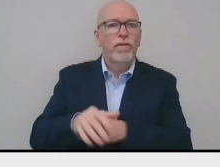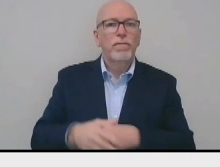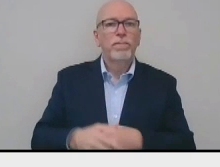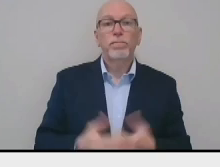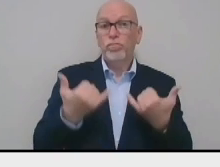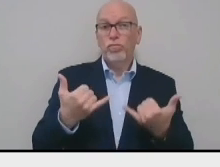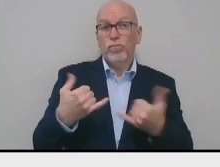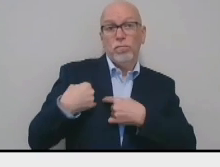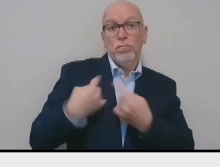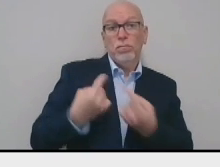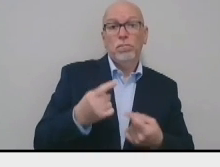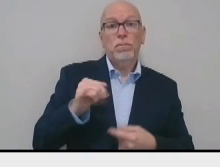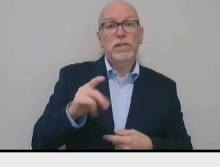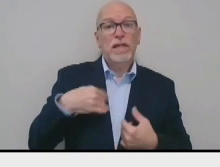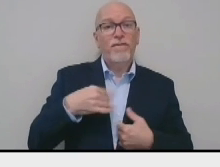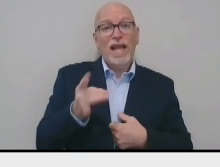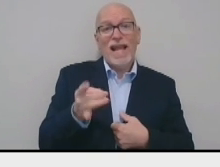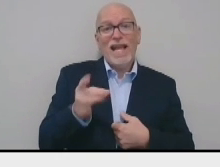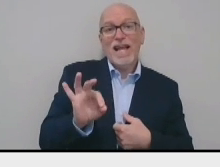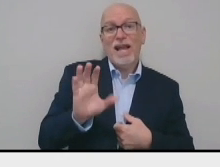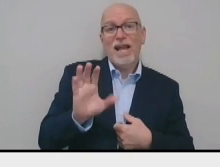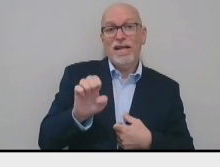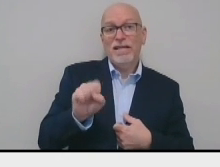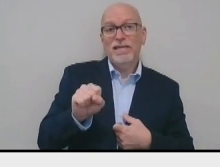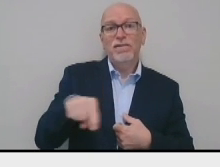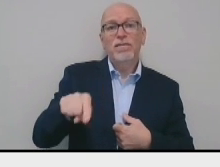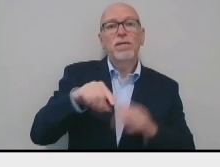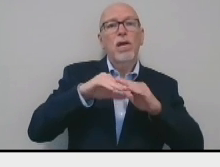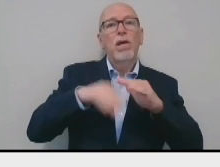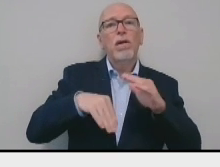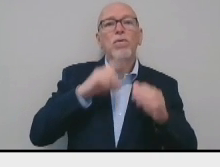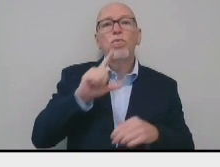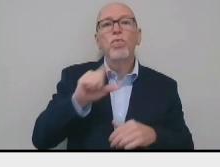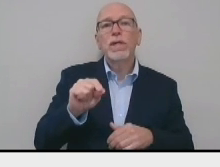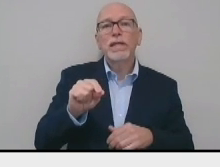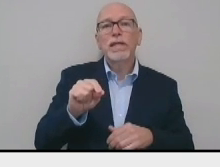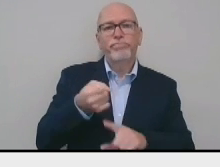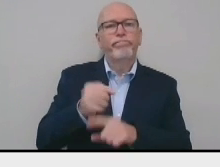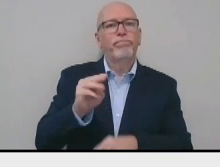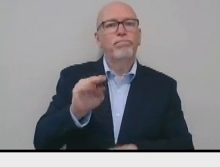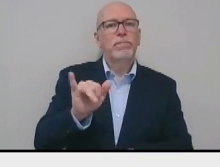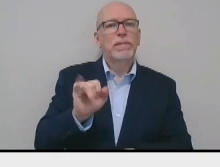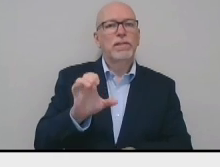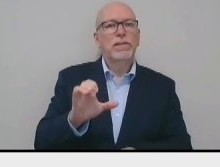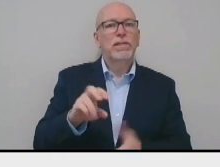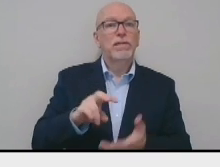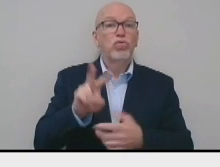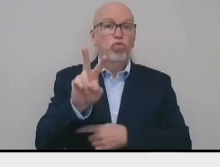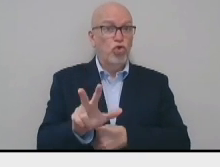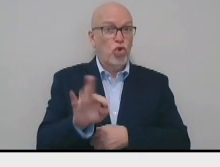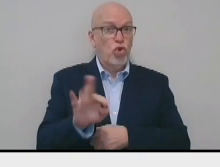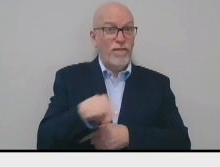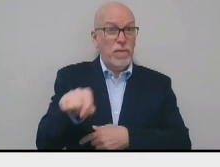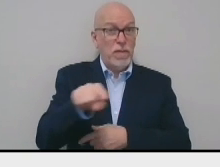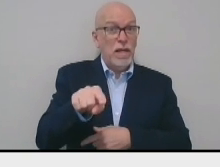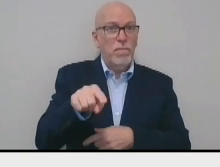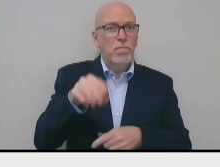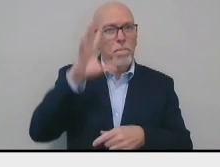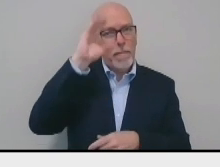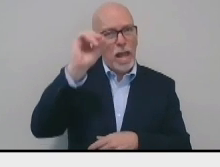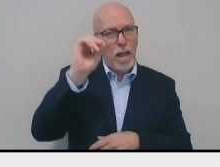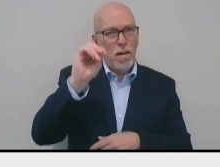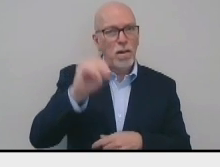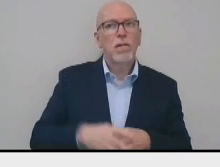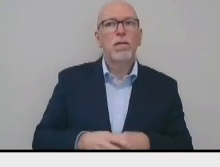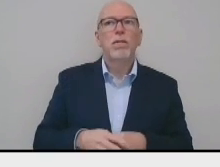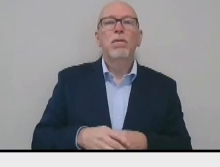Indiana has had 89 cases in people under the age of 20. Nearly 2/3 of those cases have occurred in males. Thankfully, all